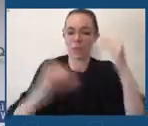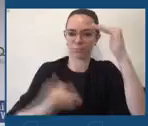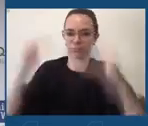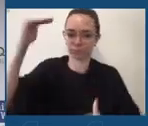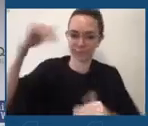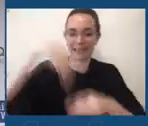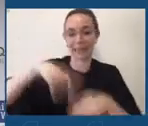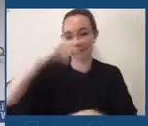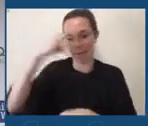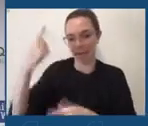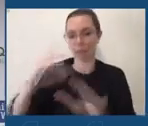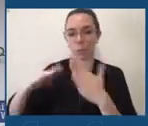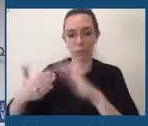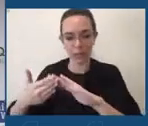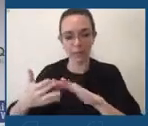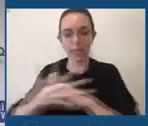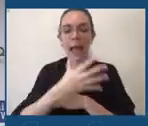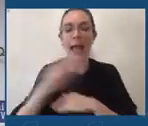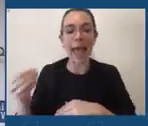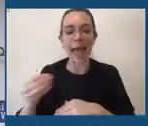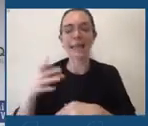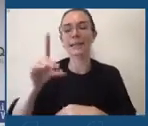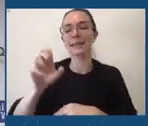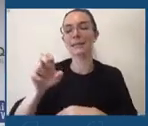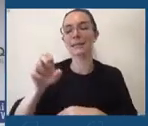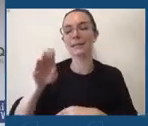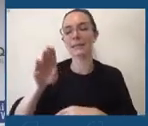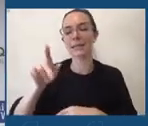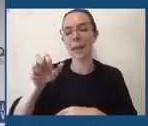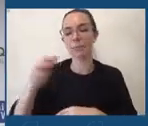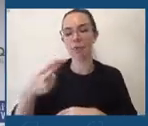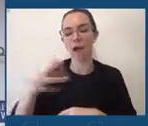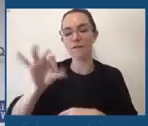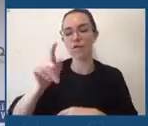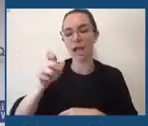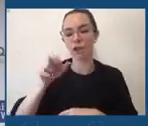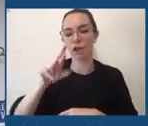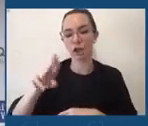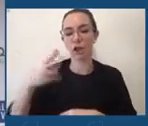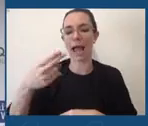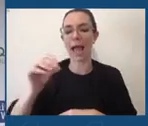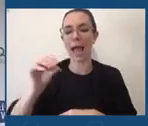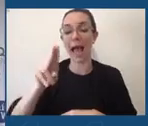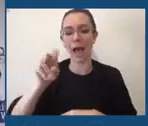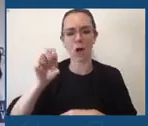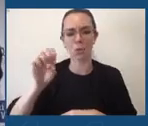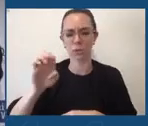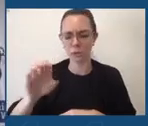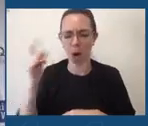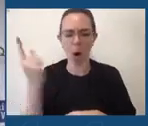saying Deborah Fraser-Howes has always been a force.